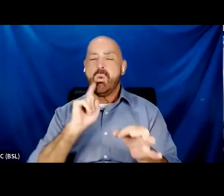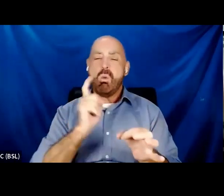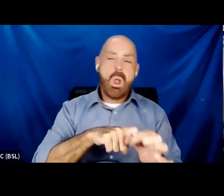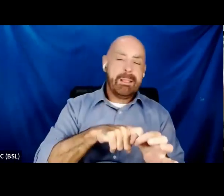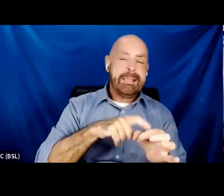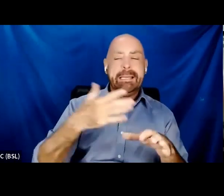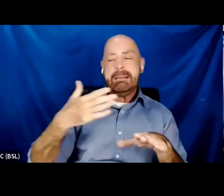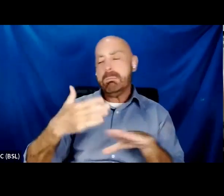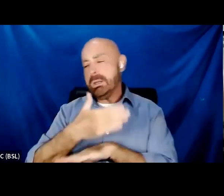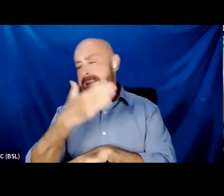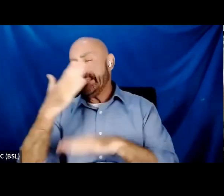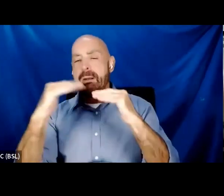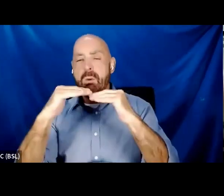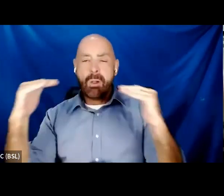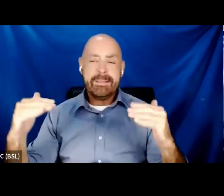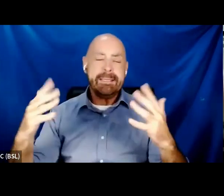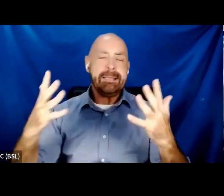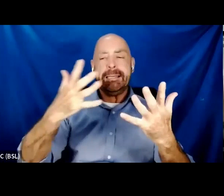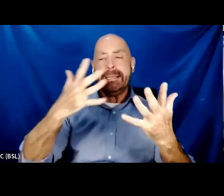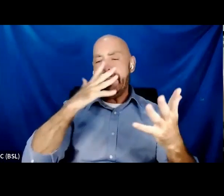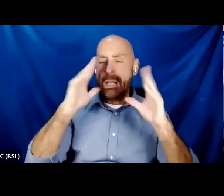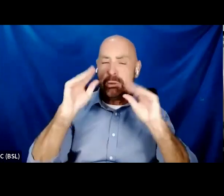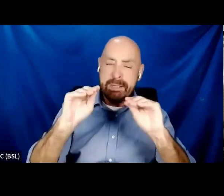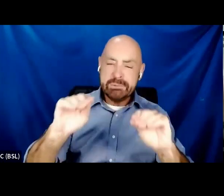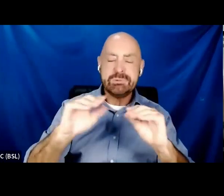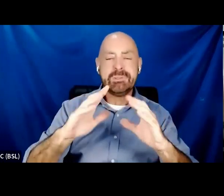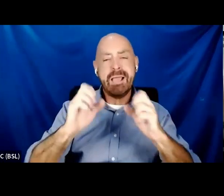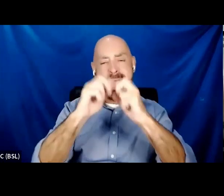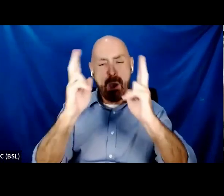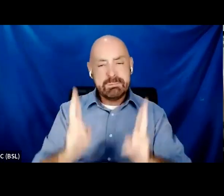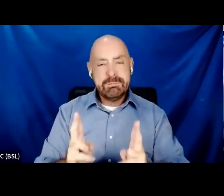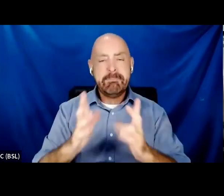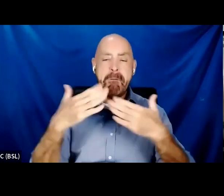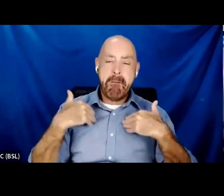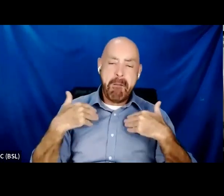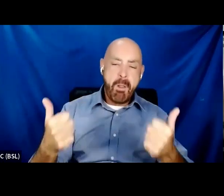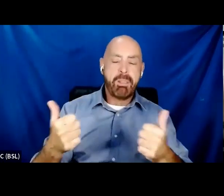employment, education, housing, health.